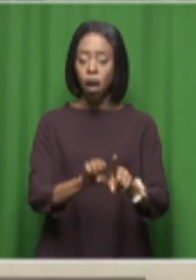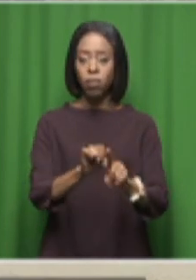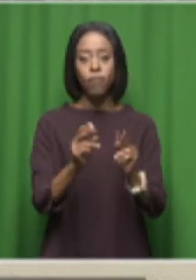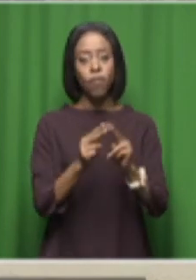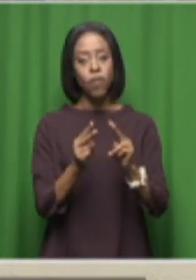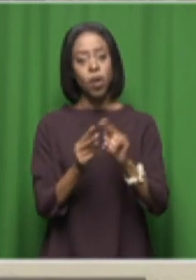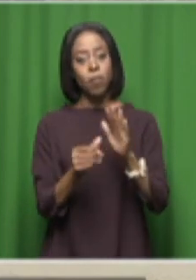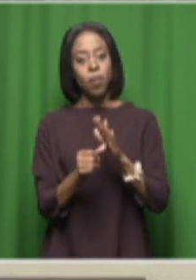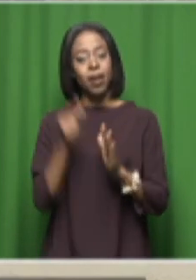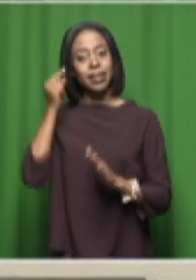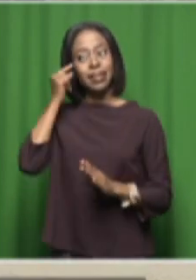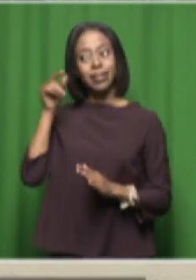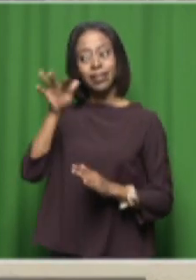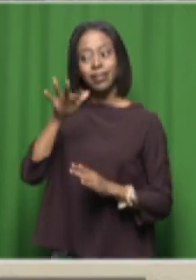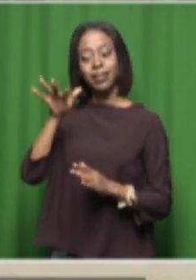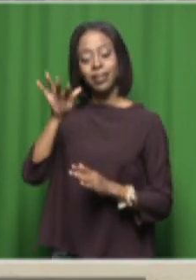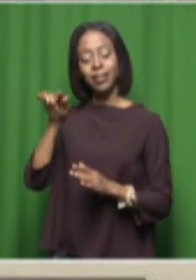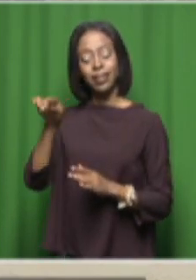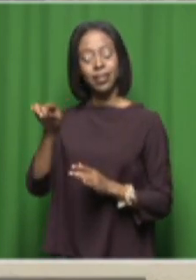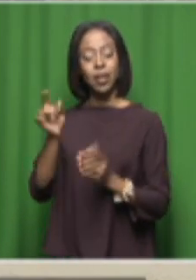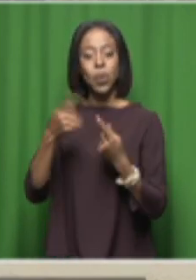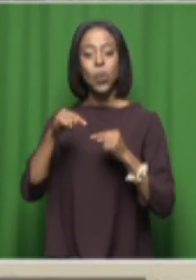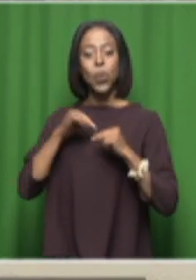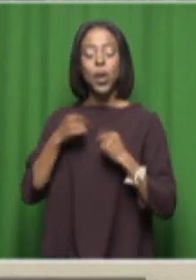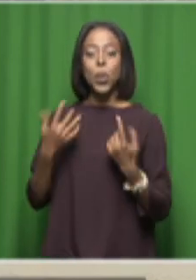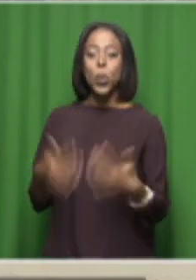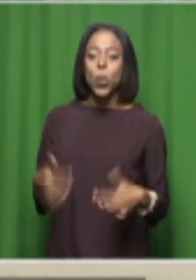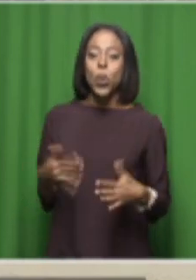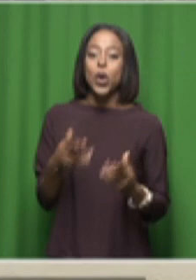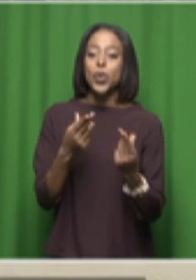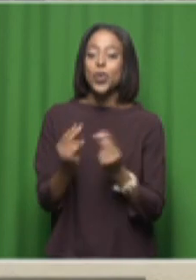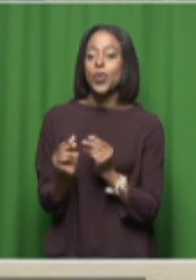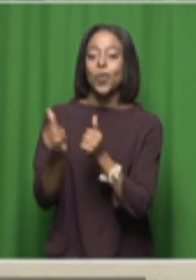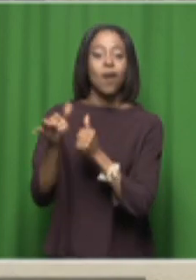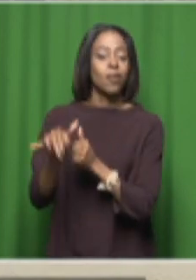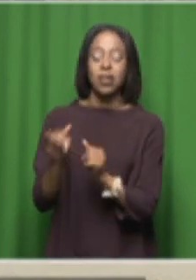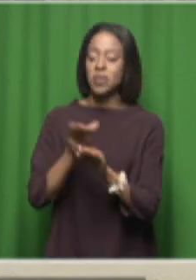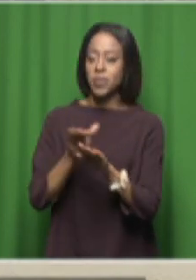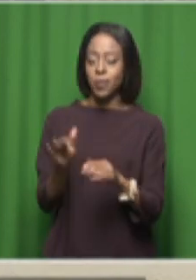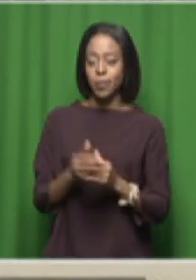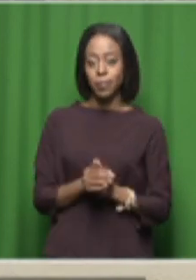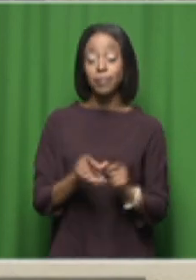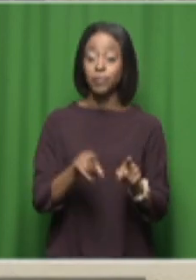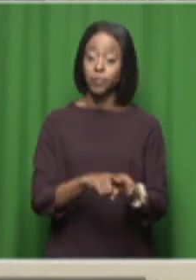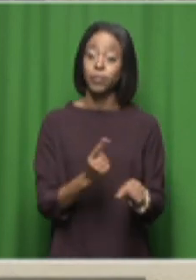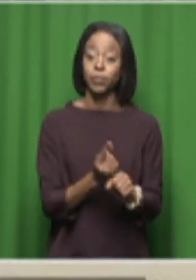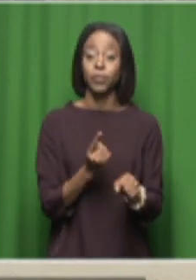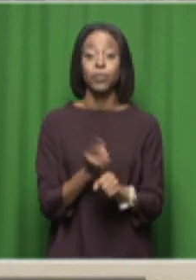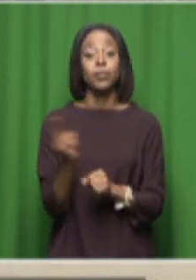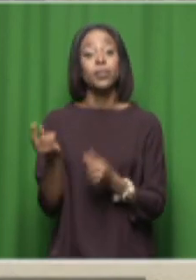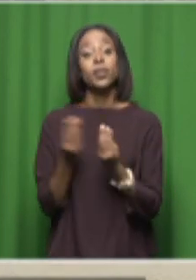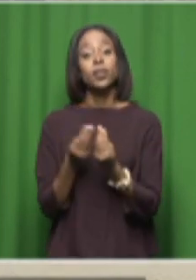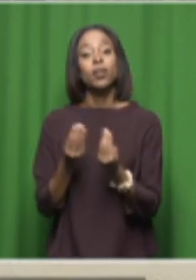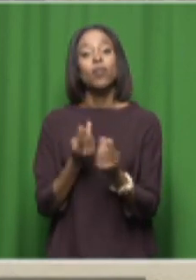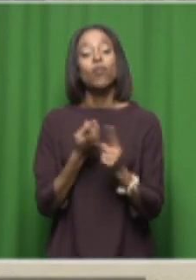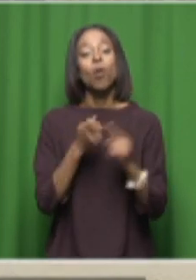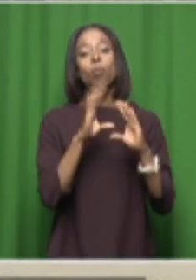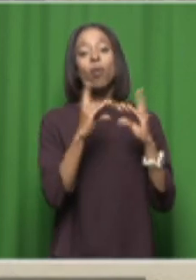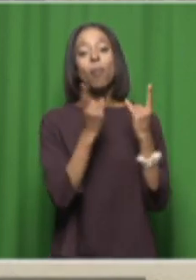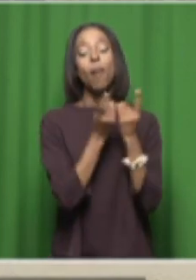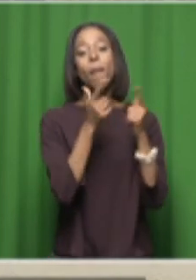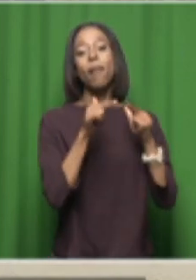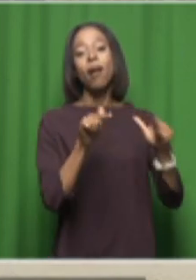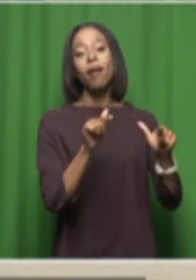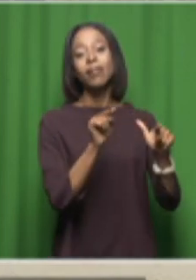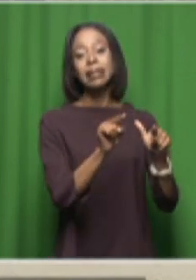And I don't think that is an area that we are doing very well in. It is something that from the department